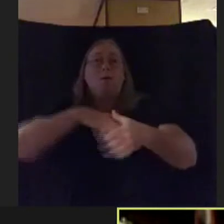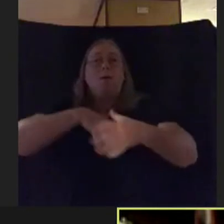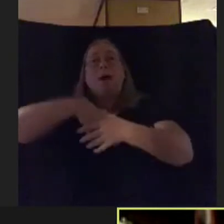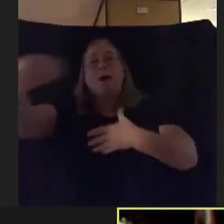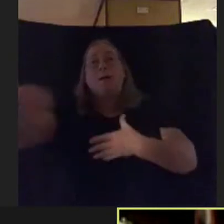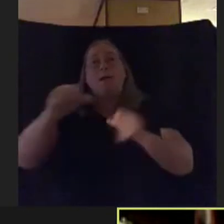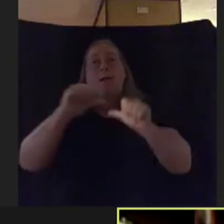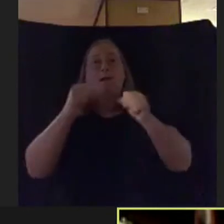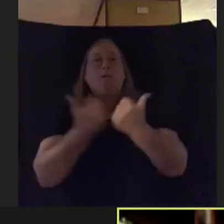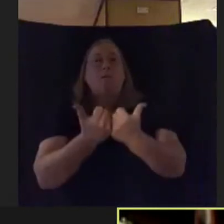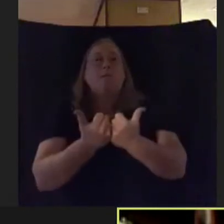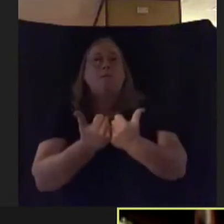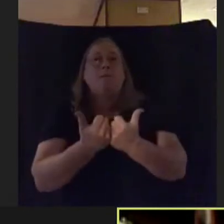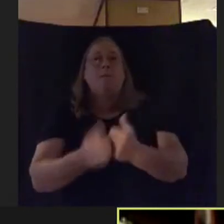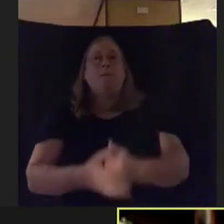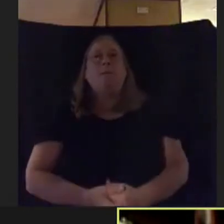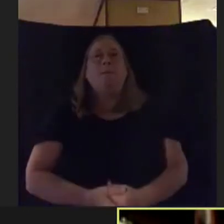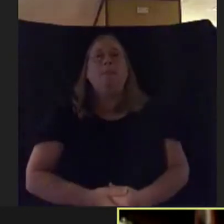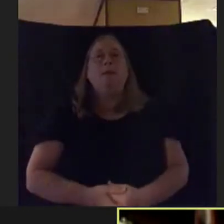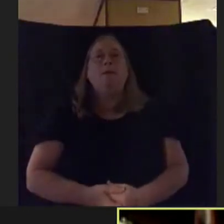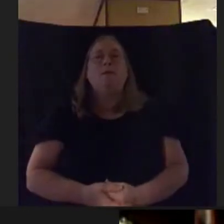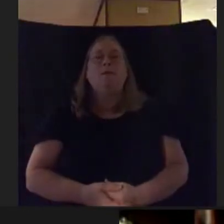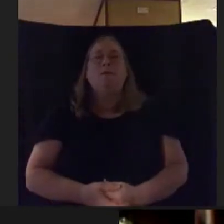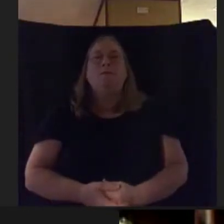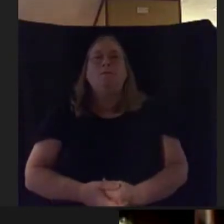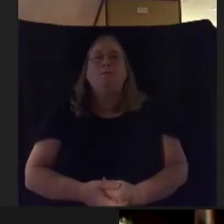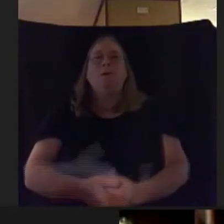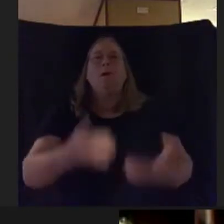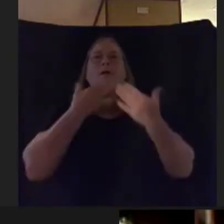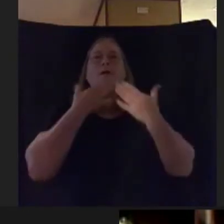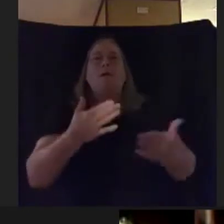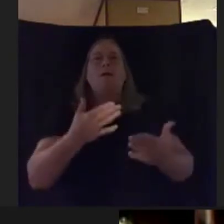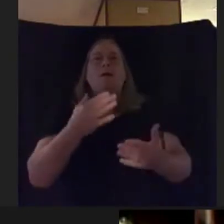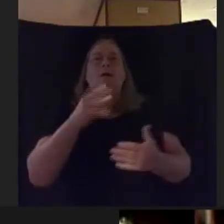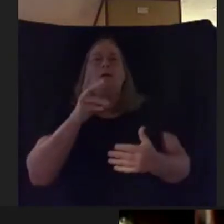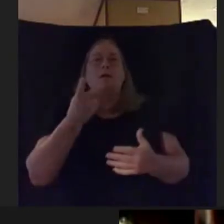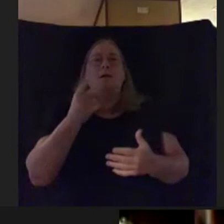with those drive-through clinics. Jim? Yeah, thank you, Dr. Byers. And